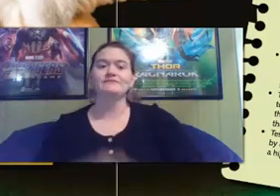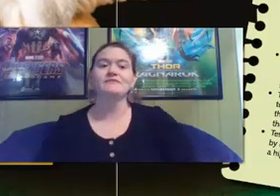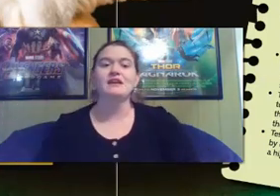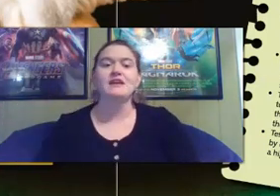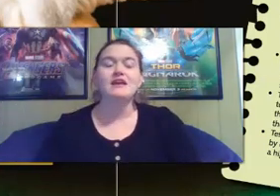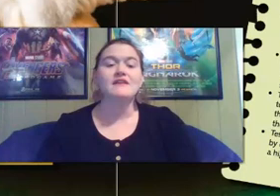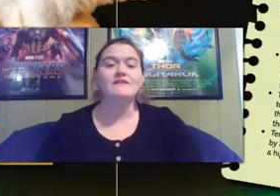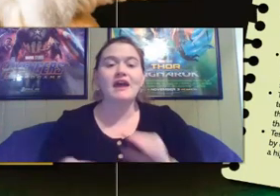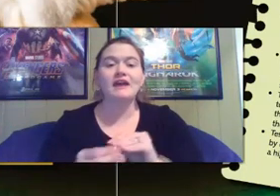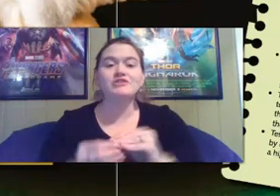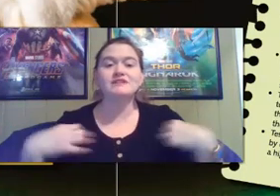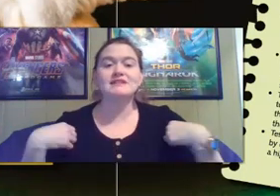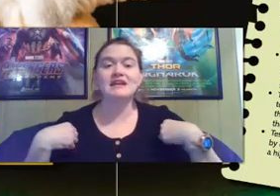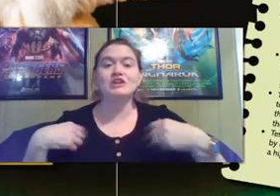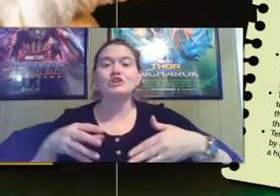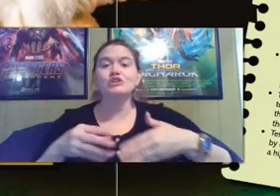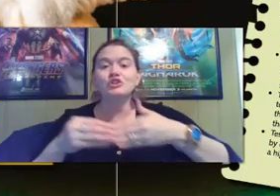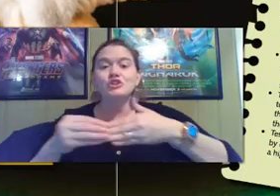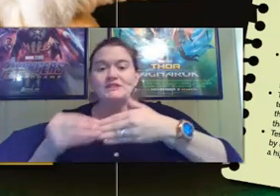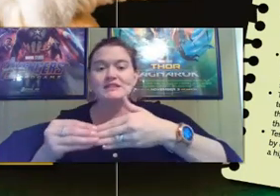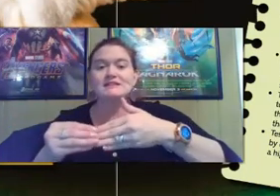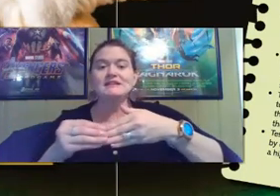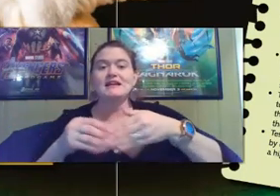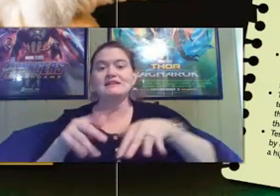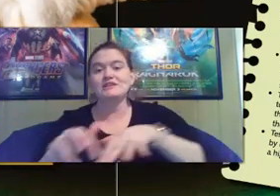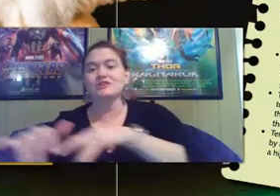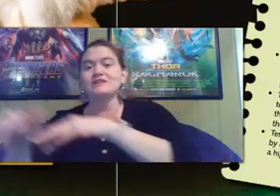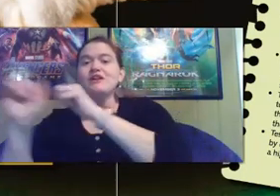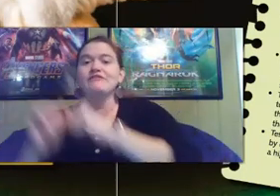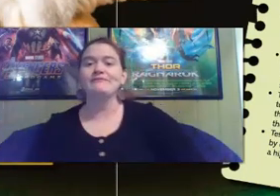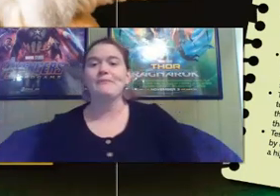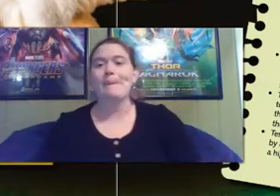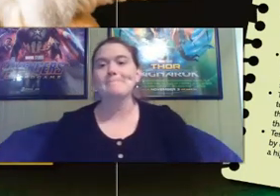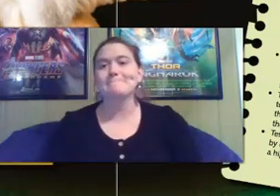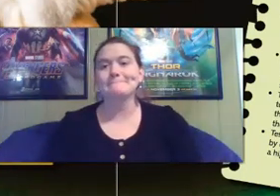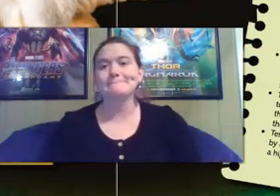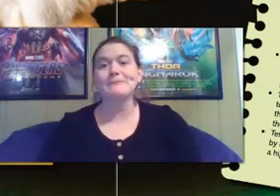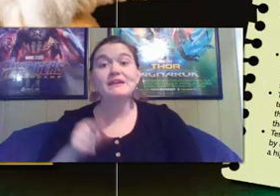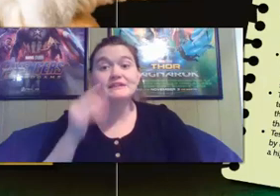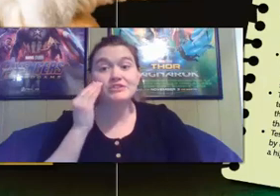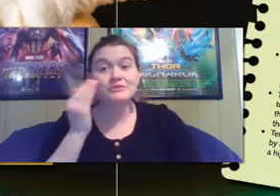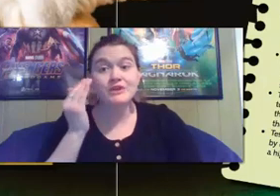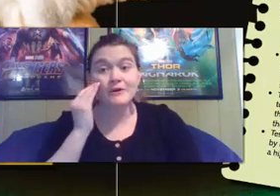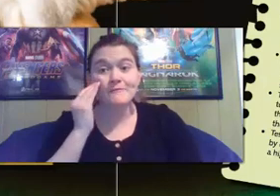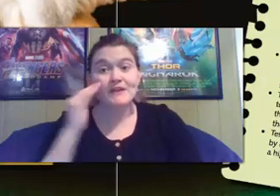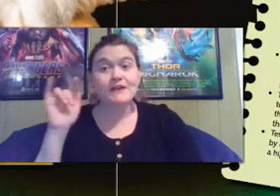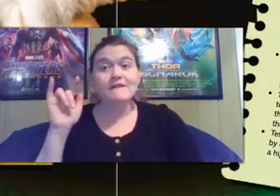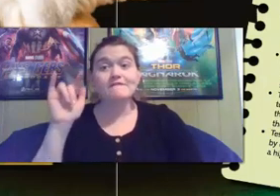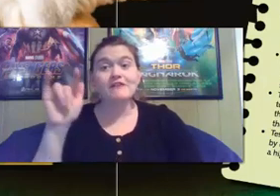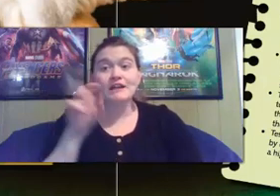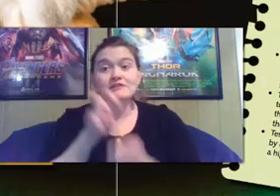tree. The extra skin loosens as he scurries off. Did you